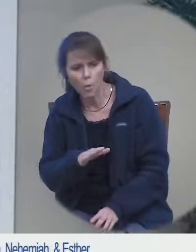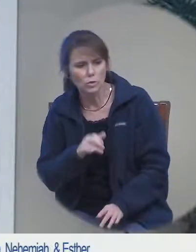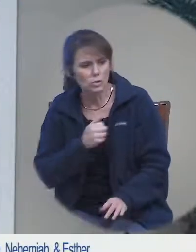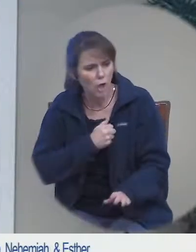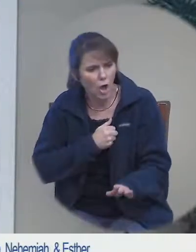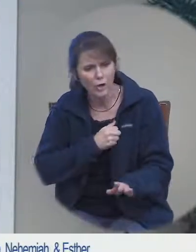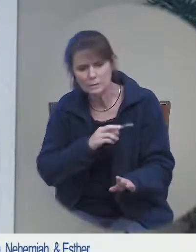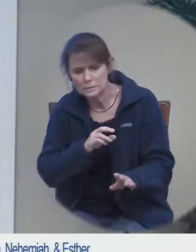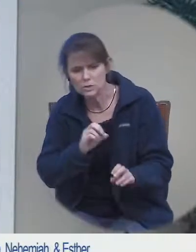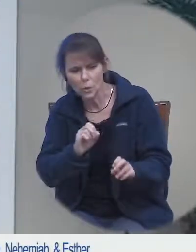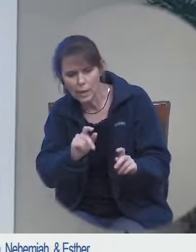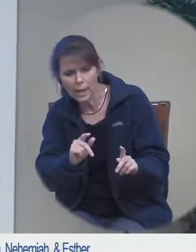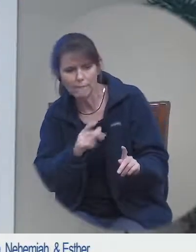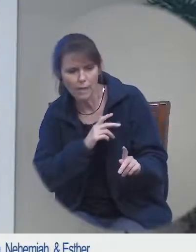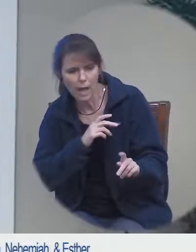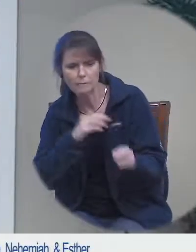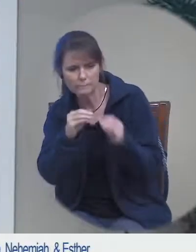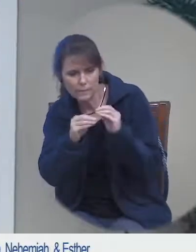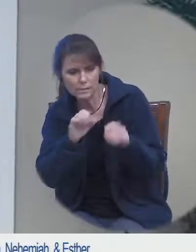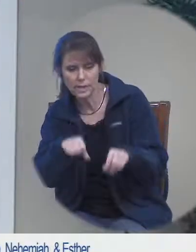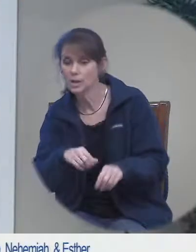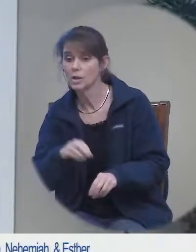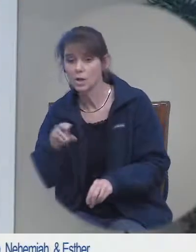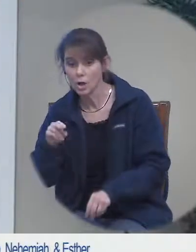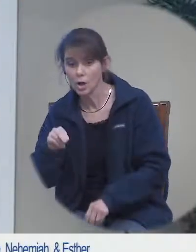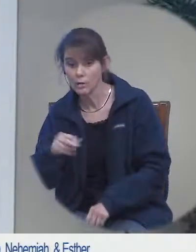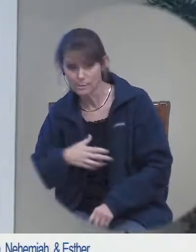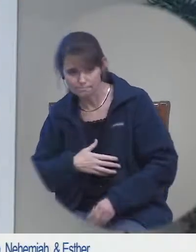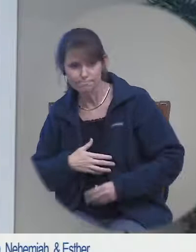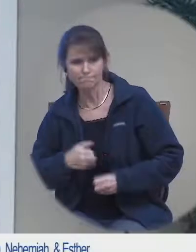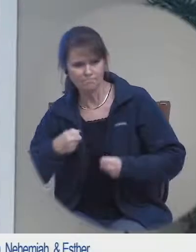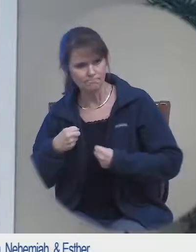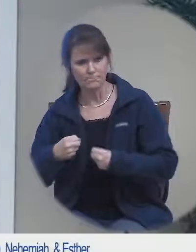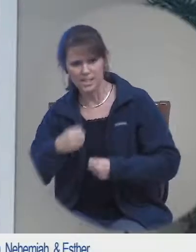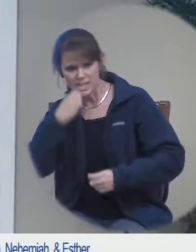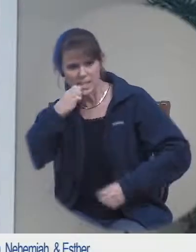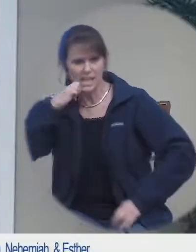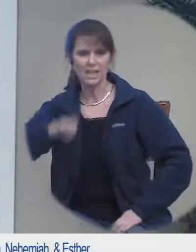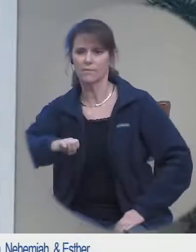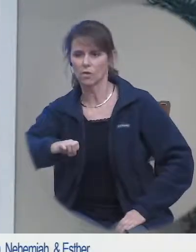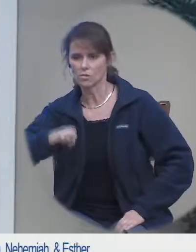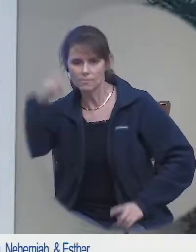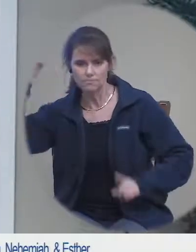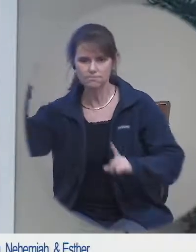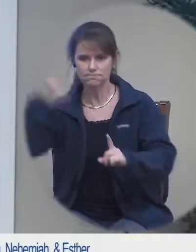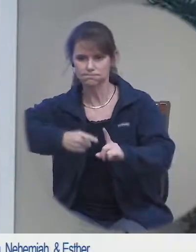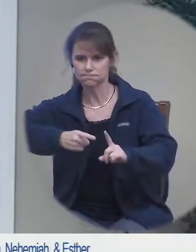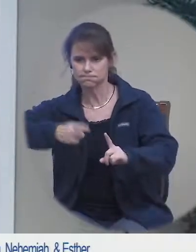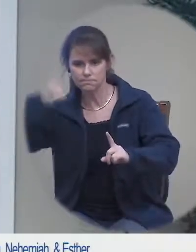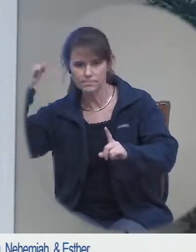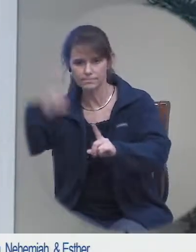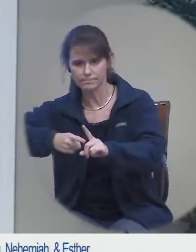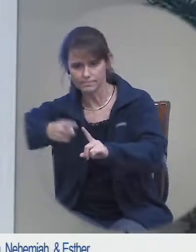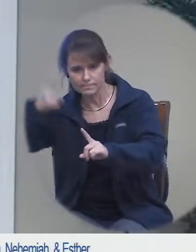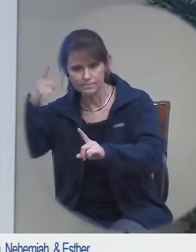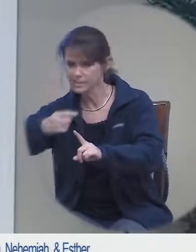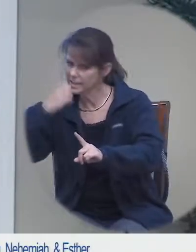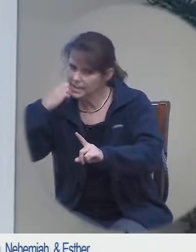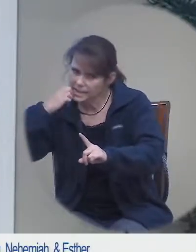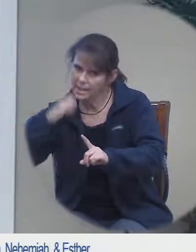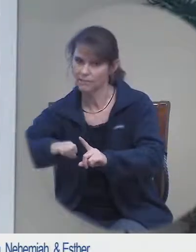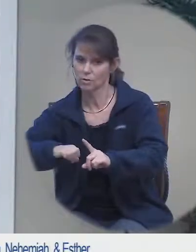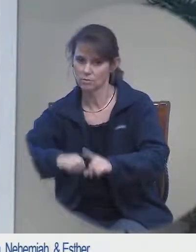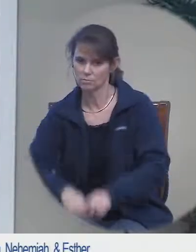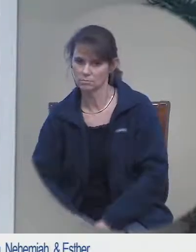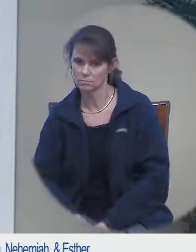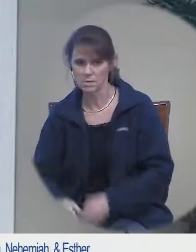wisdom. These things were evil and wrong. And it didn't matter if he was alone or anything else. It was either right